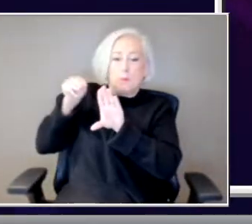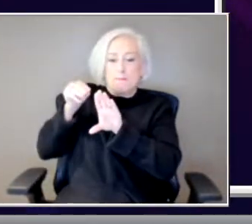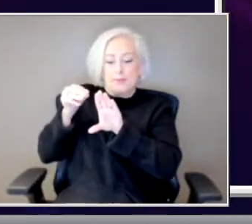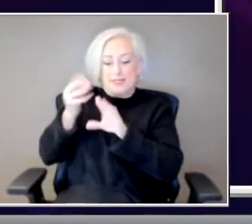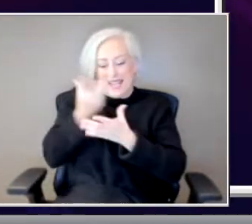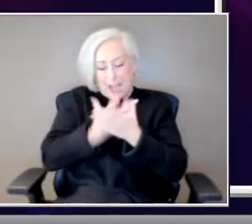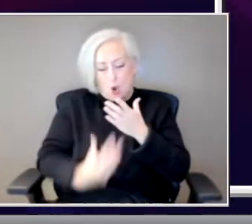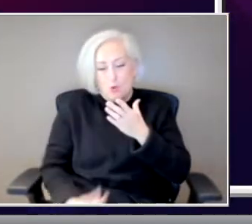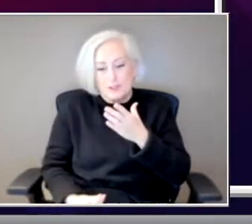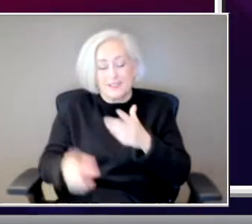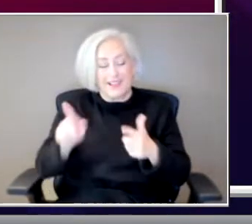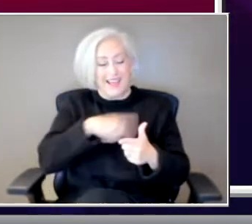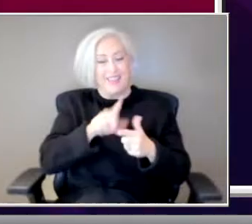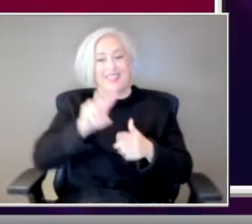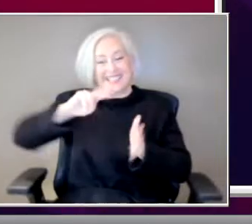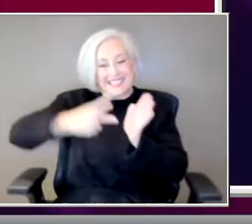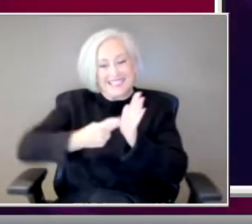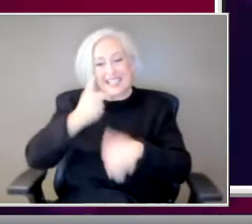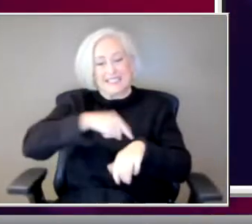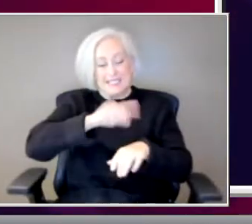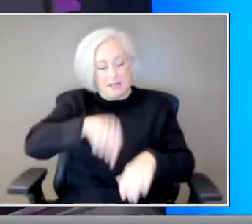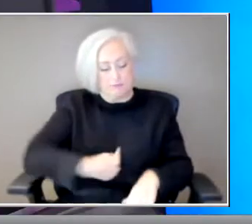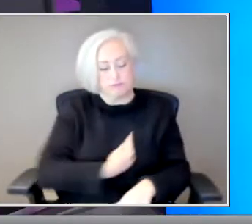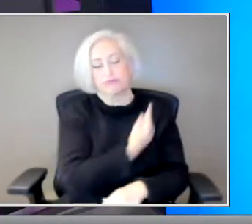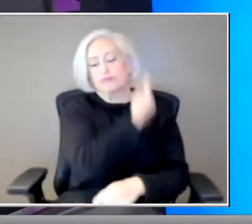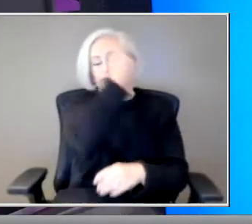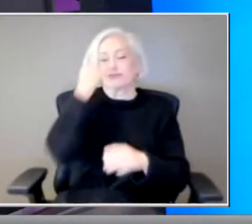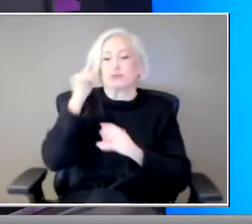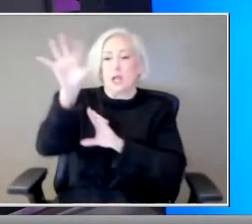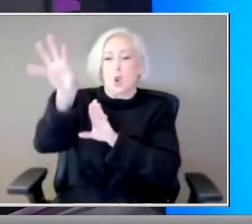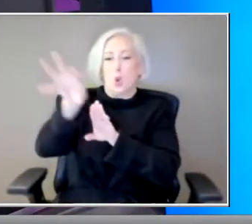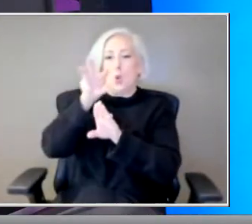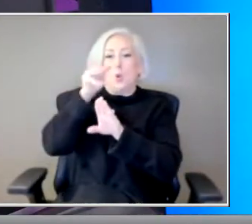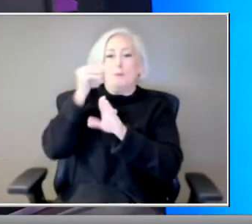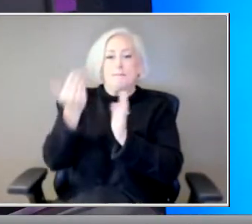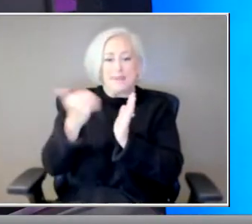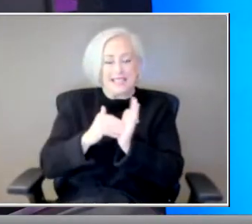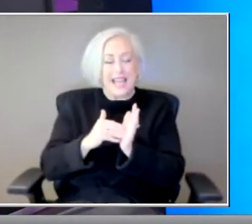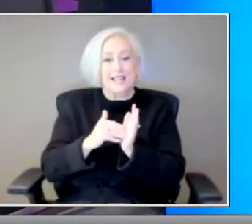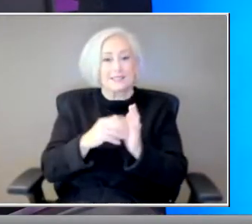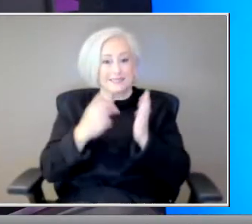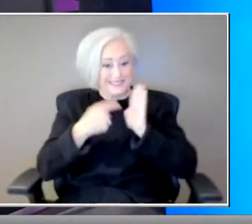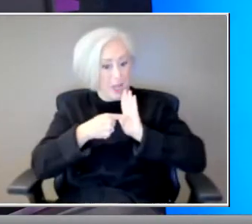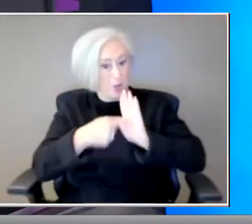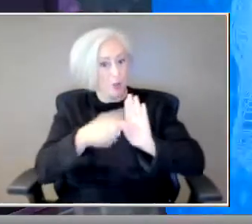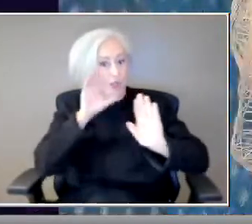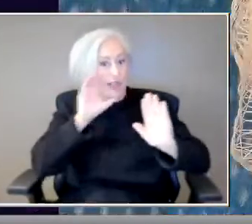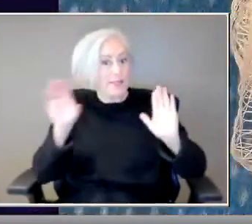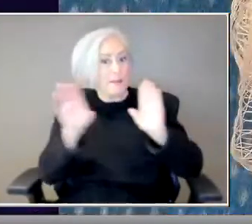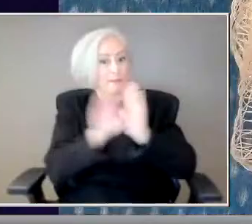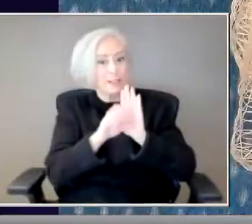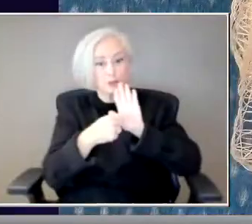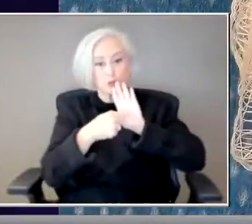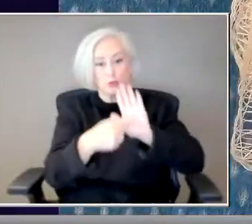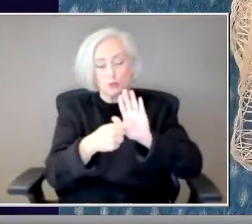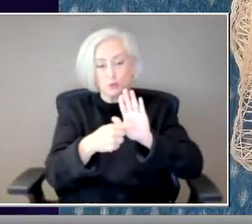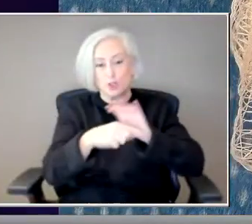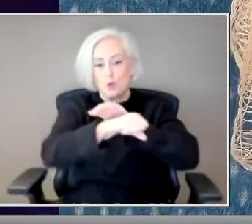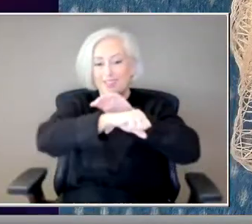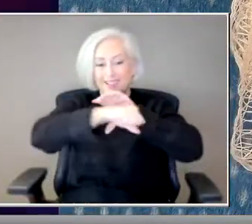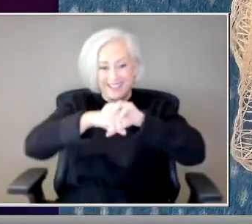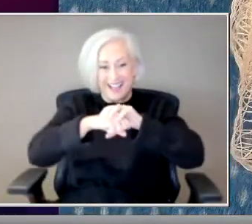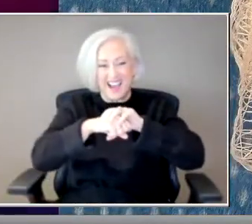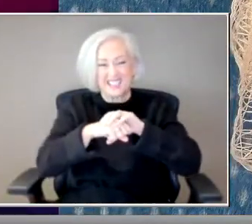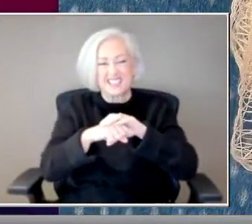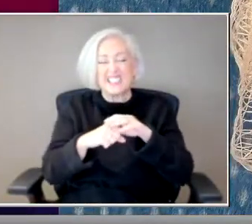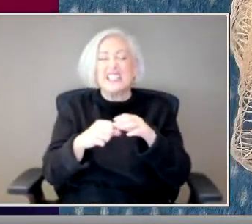which was a large clot. So. And we have some pictures of that. Yeah. So let's take a look at the clot that was removed, and it's kind of broken up into pieces.